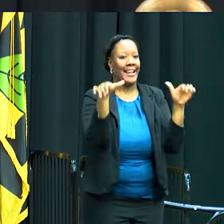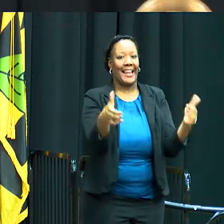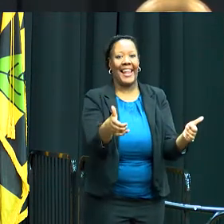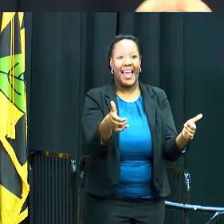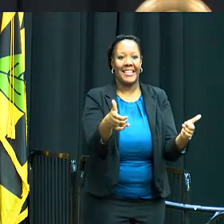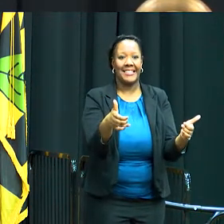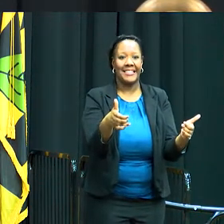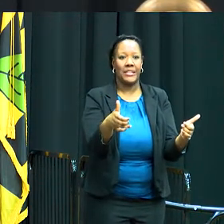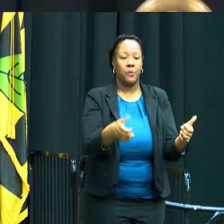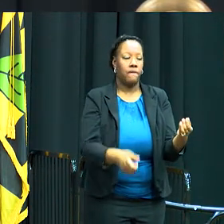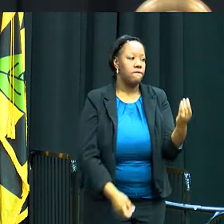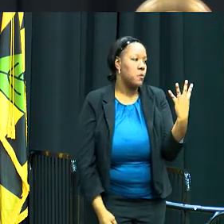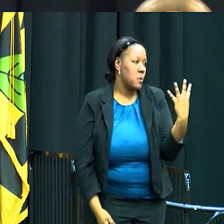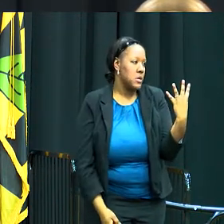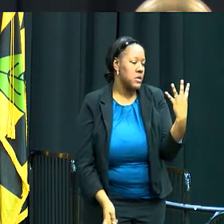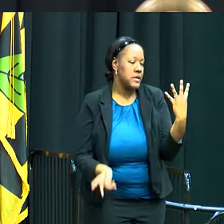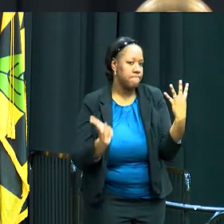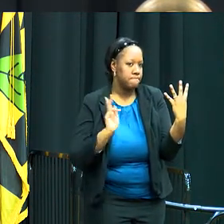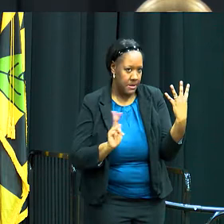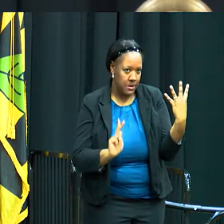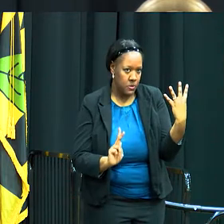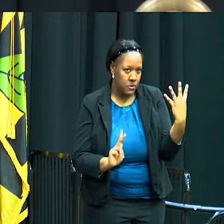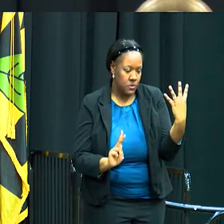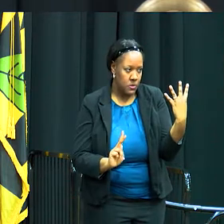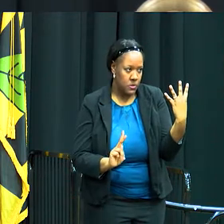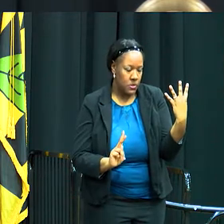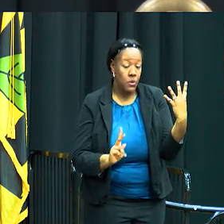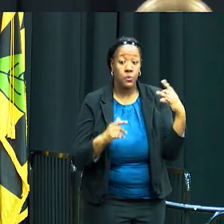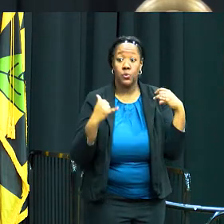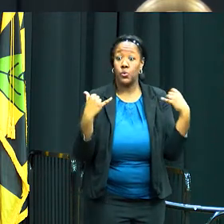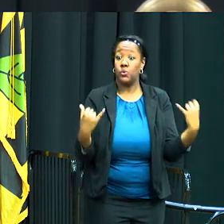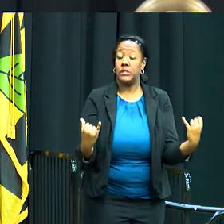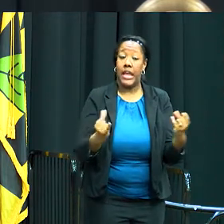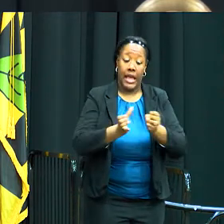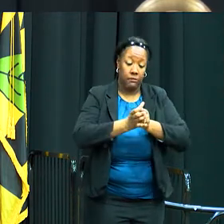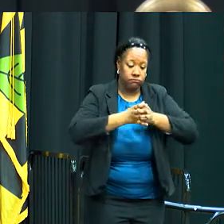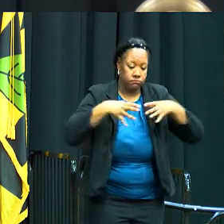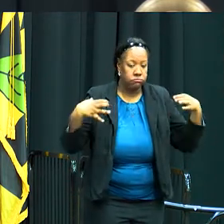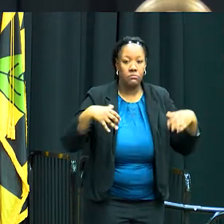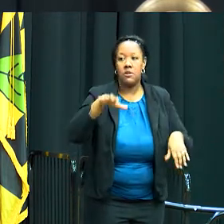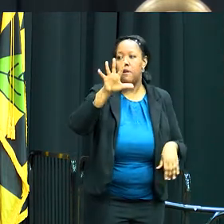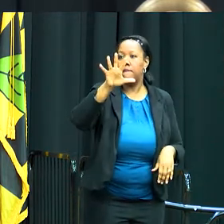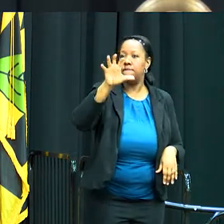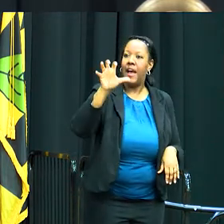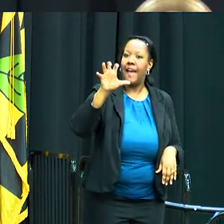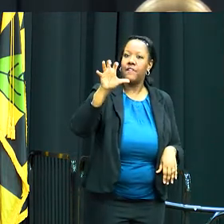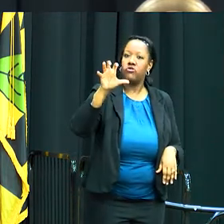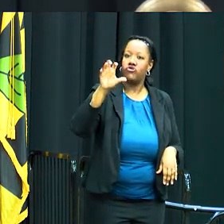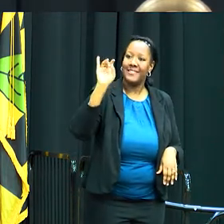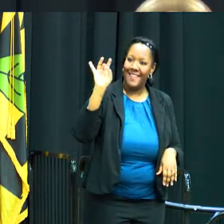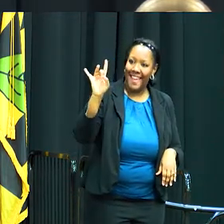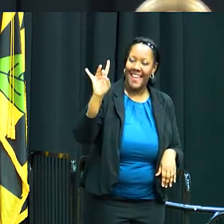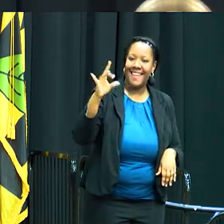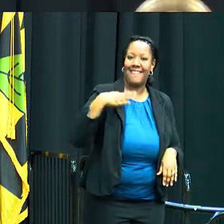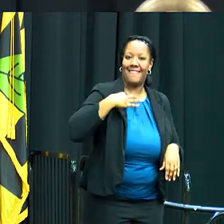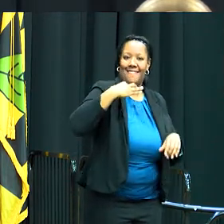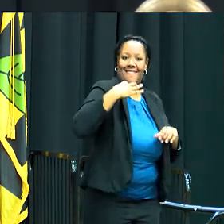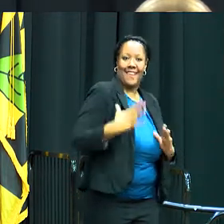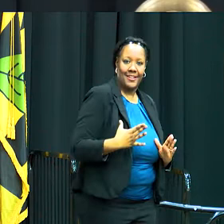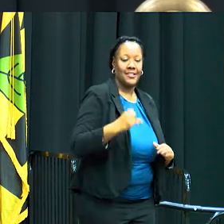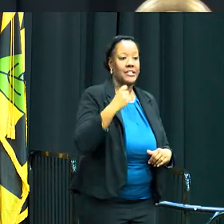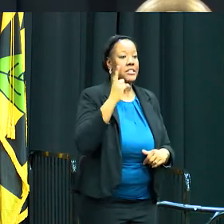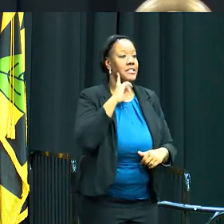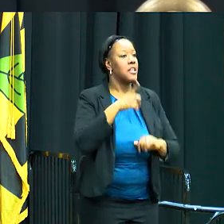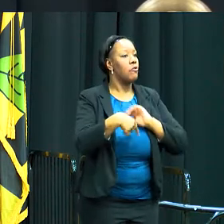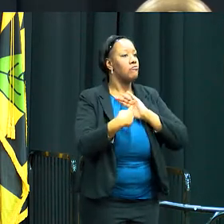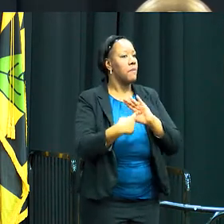just four people. Four. Today we're celebrating 508 candidates for graduation representing the